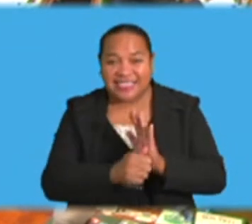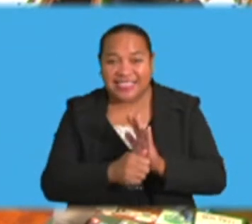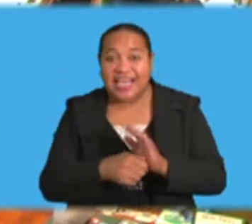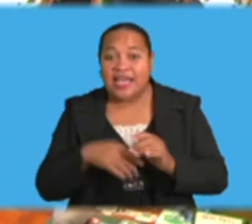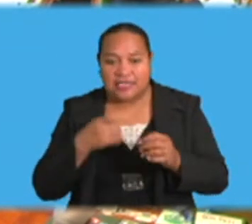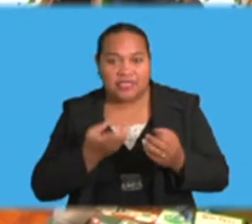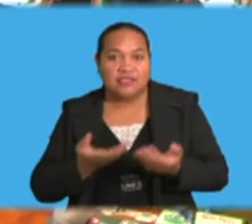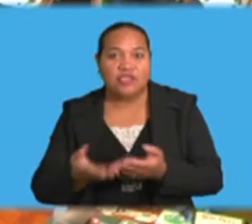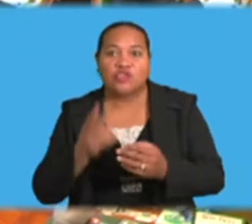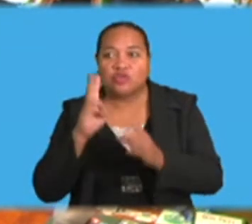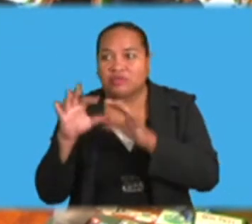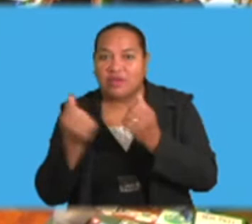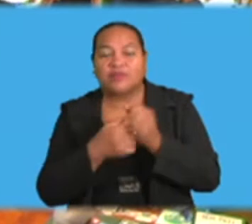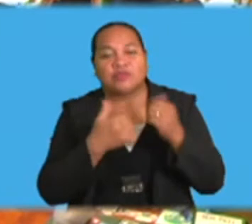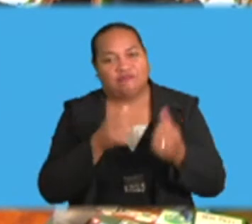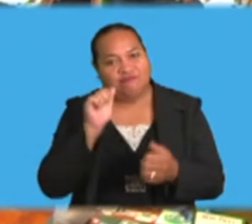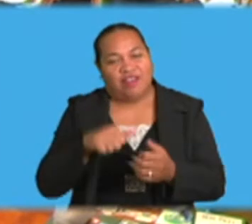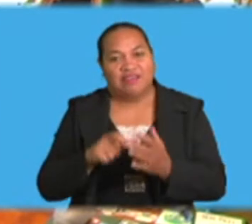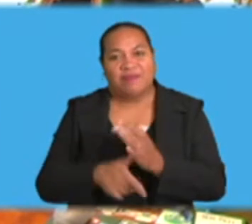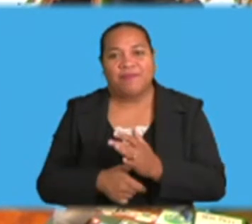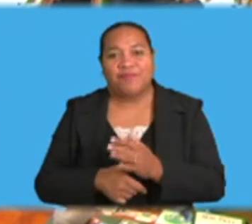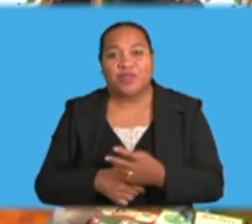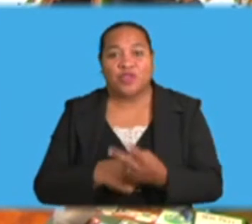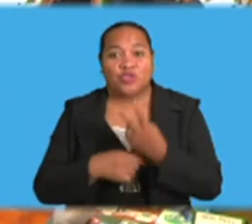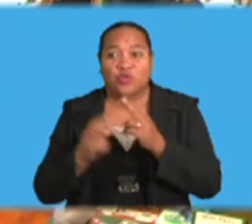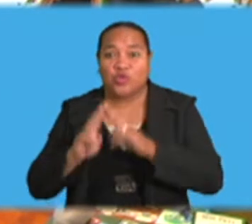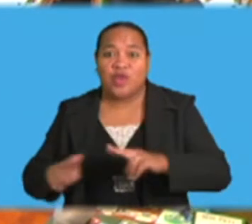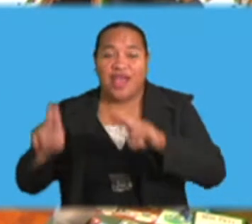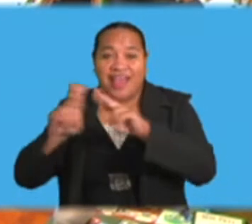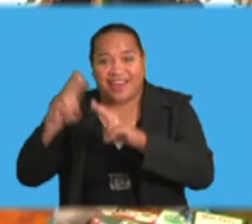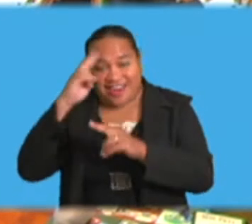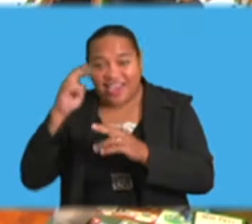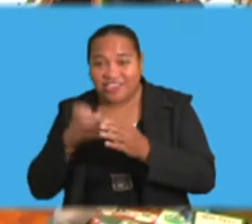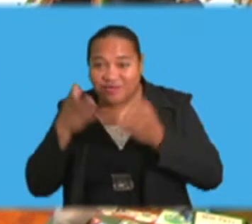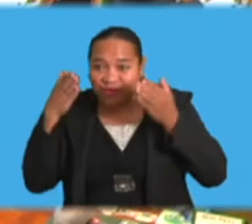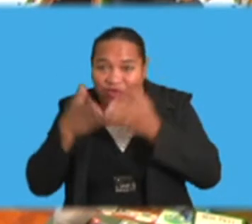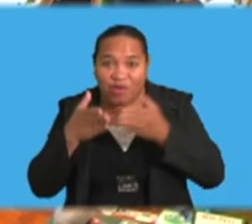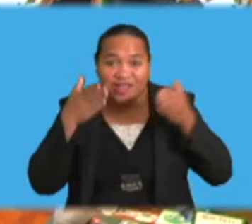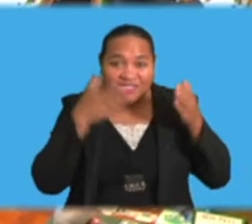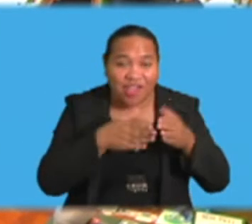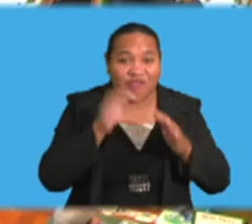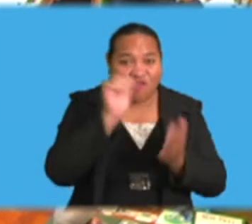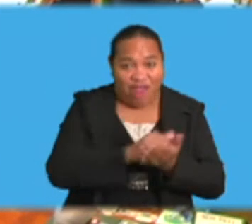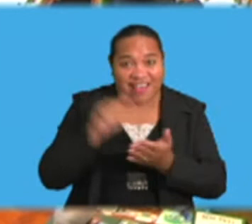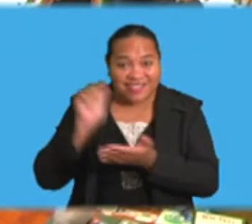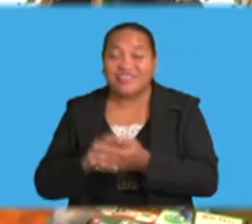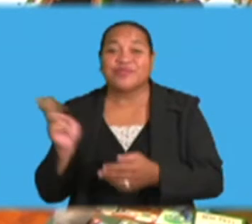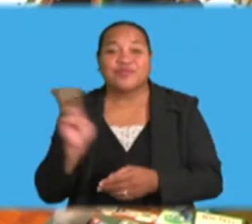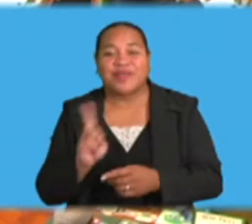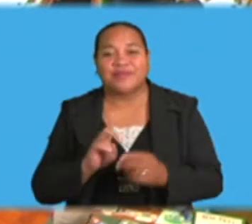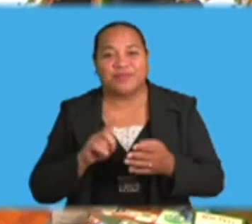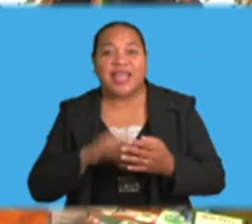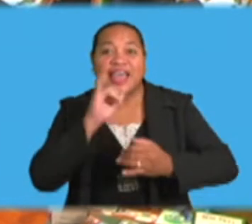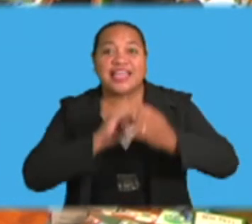timely. Madam Speaker, the two United Nations covenants focus solely on rights and are as follows. The